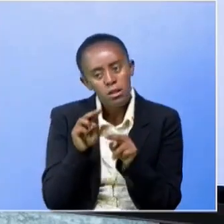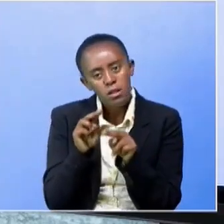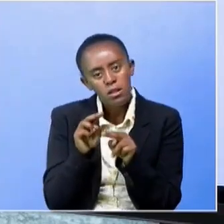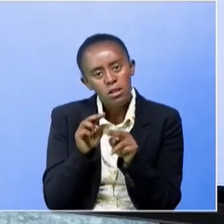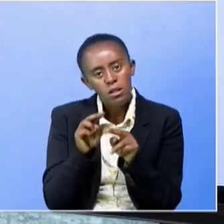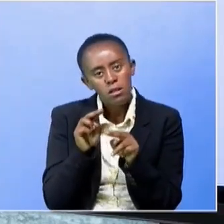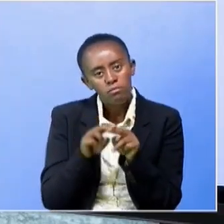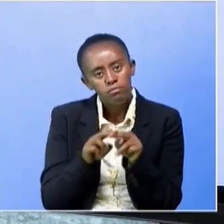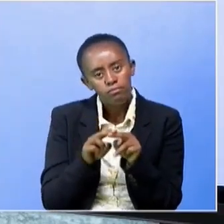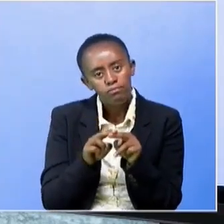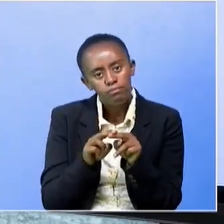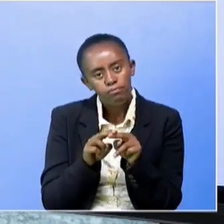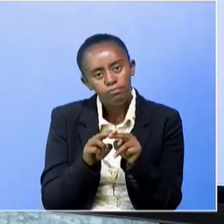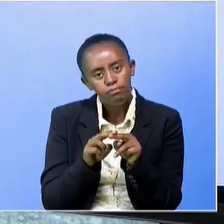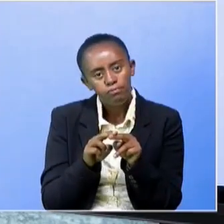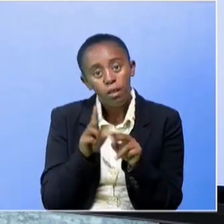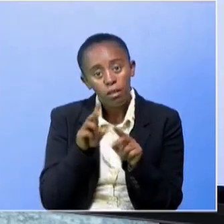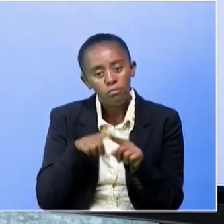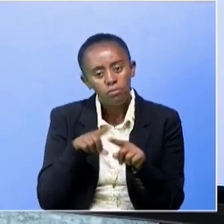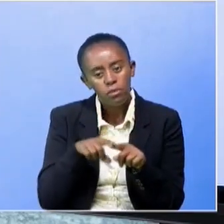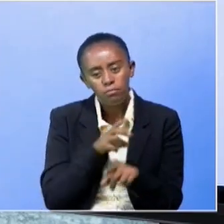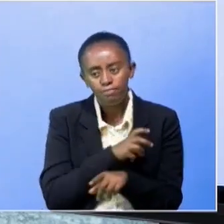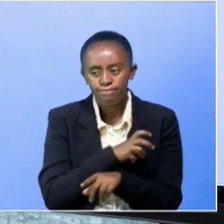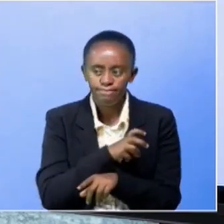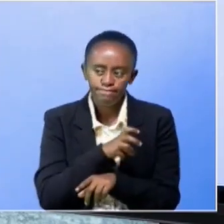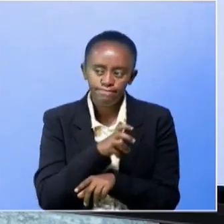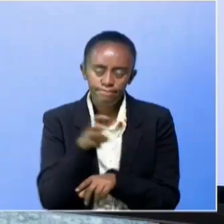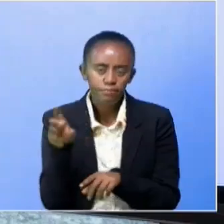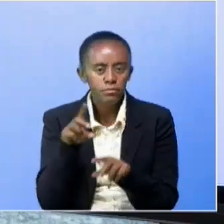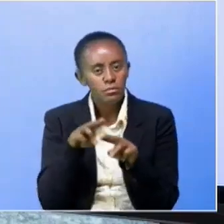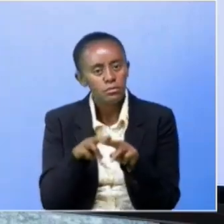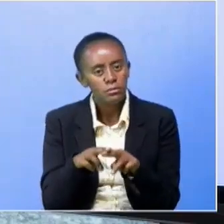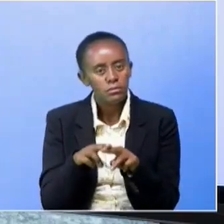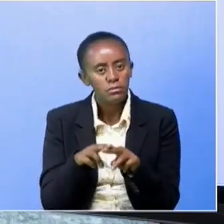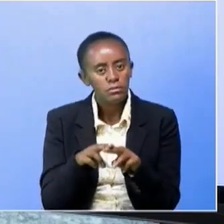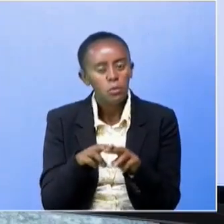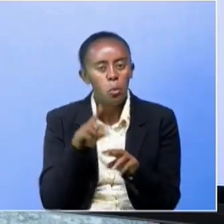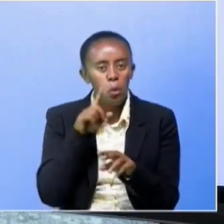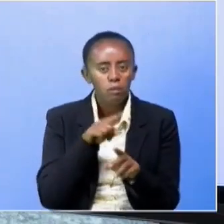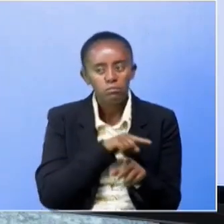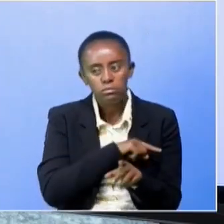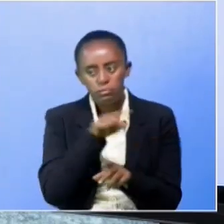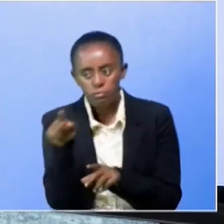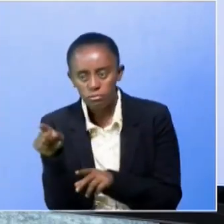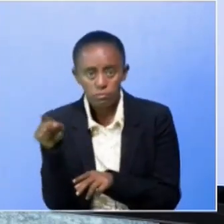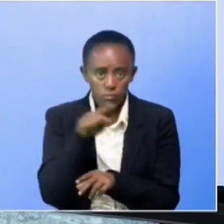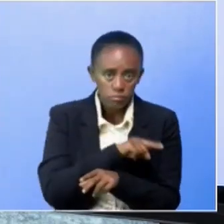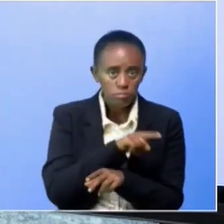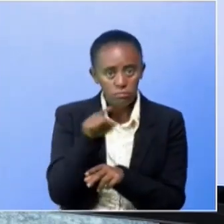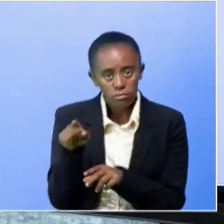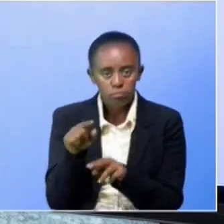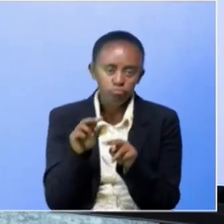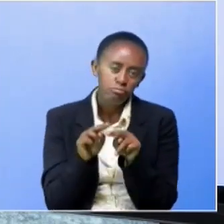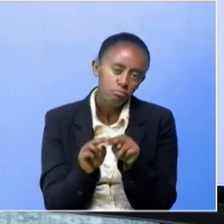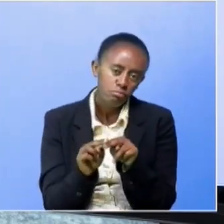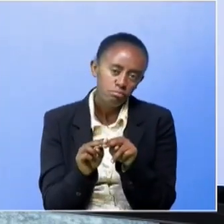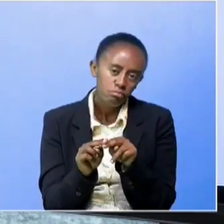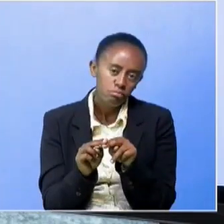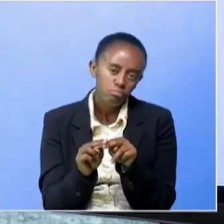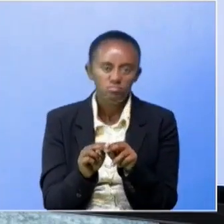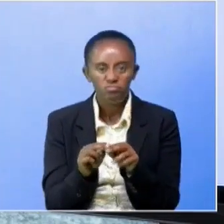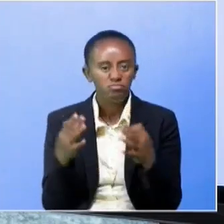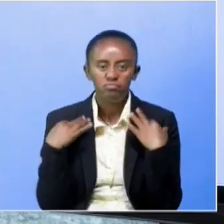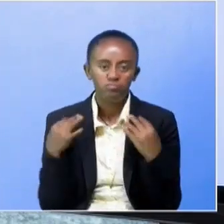long time in a taxi or in a bus going from one place to another. It may not be healthy for